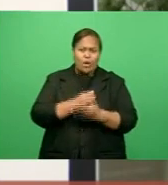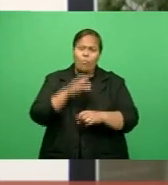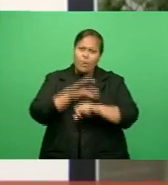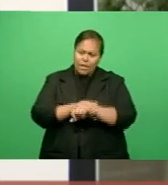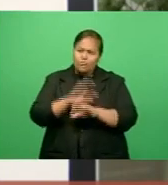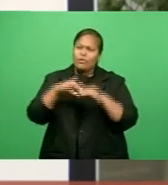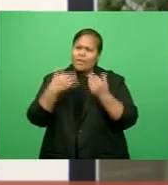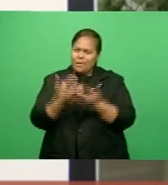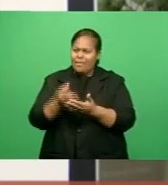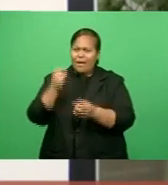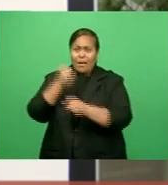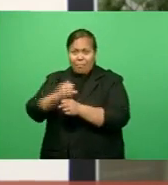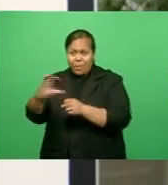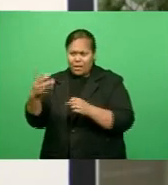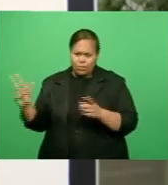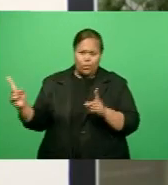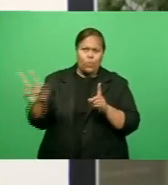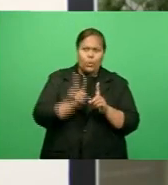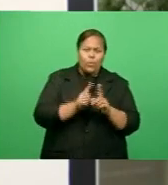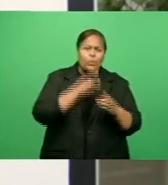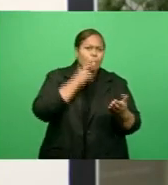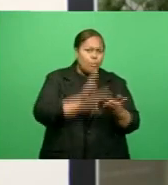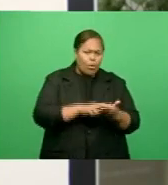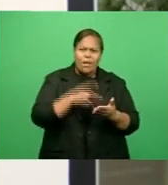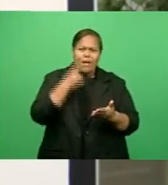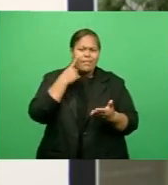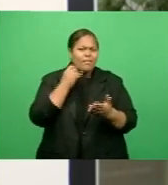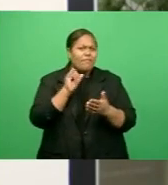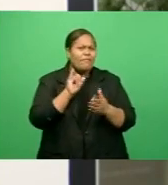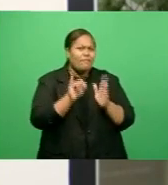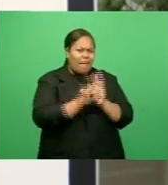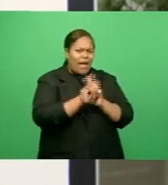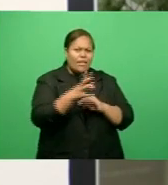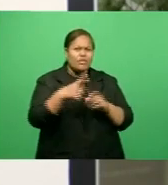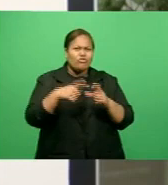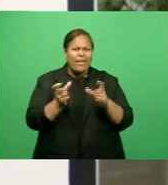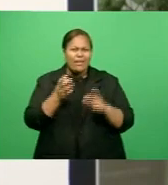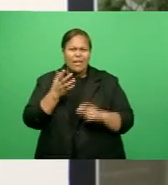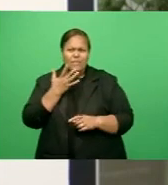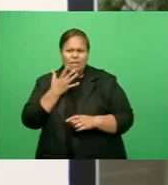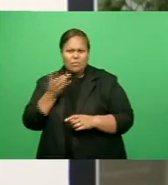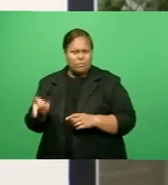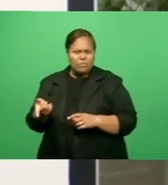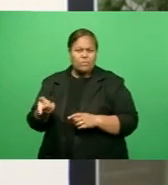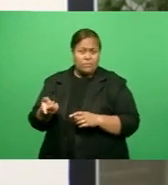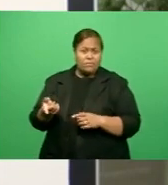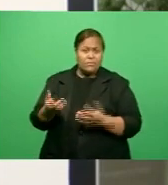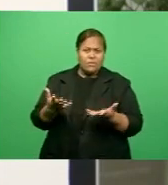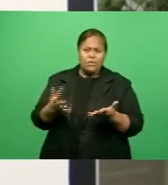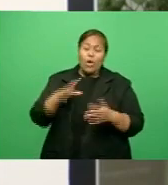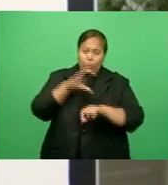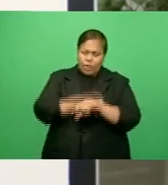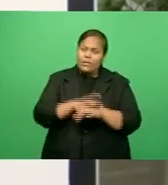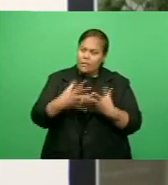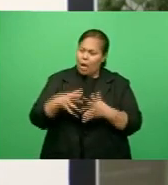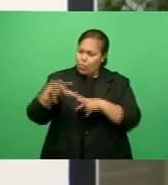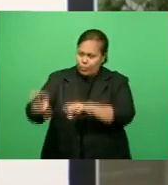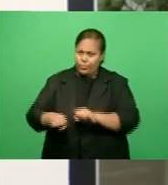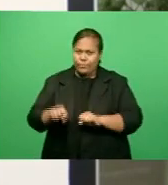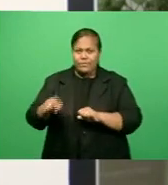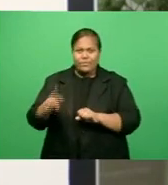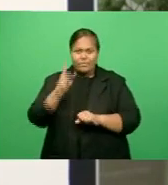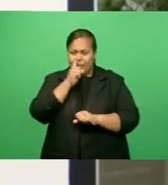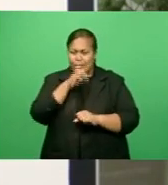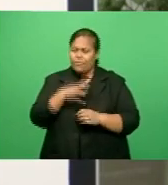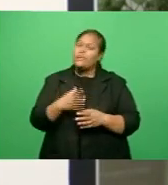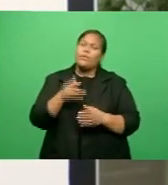quickly identifying that was checks that was given to them, that was fake checks and all those things, and police has managed to apprehend offenders, and also they